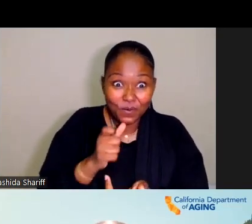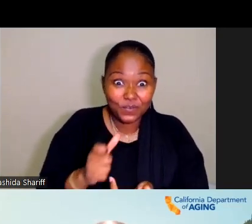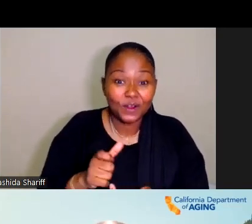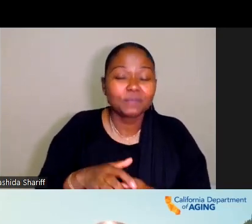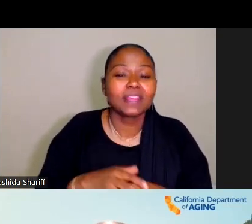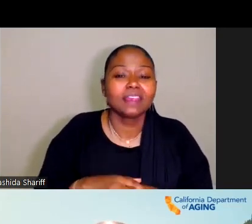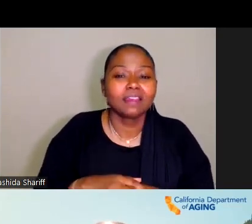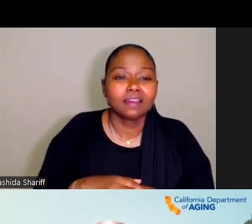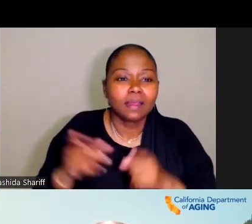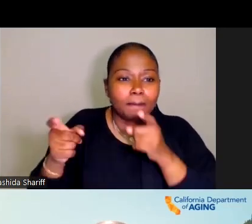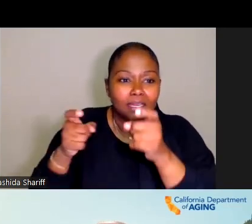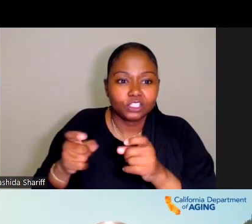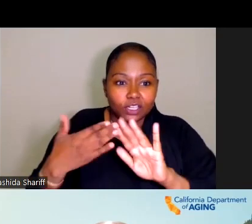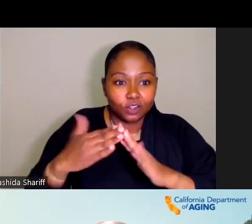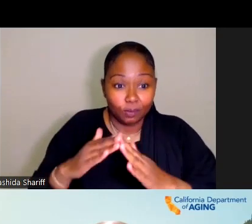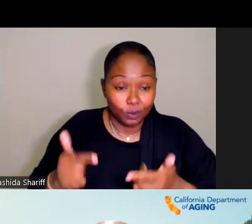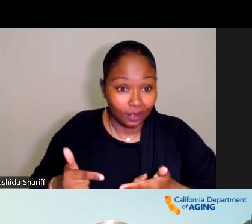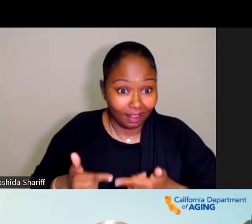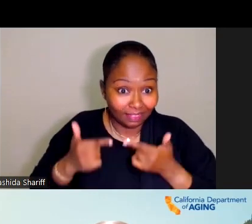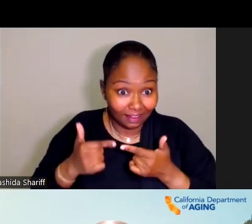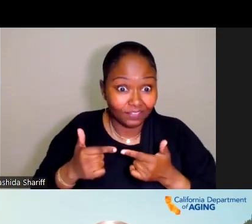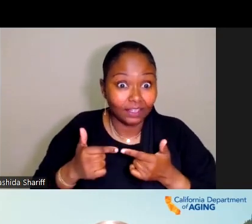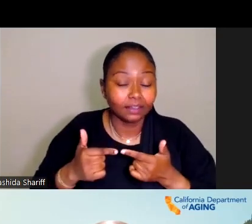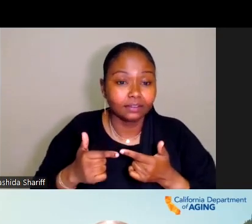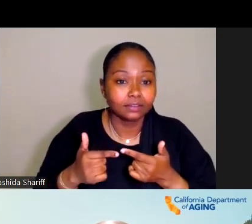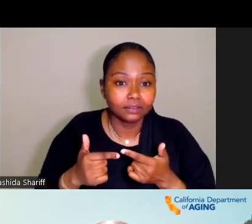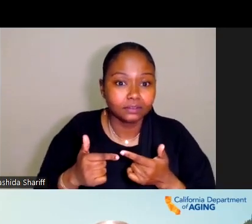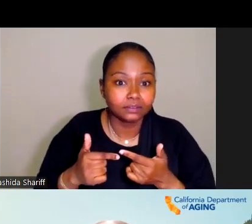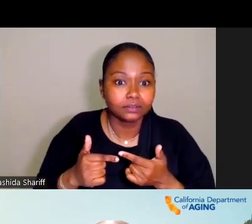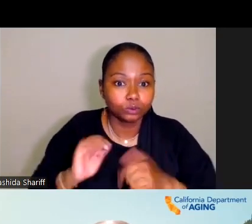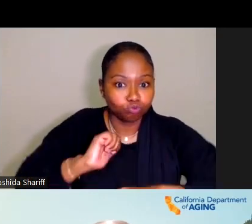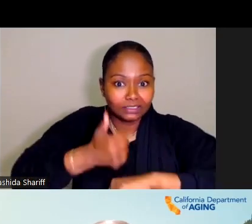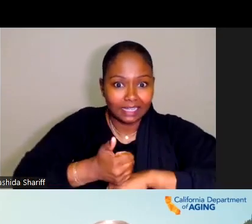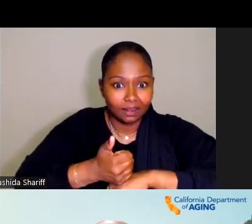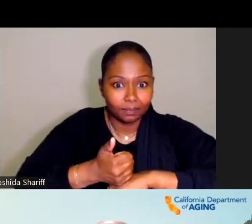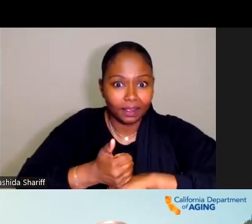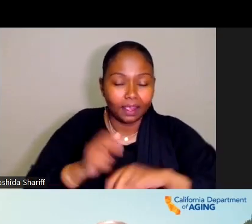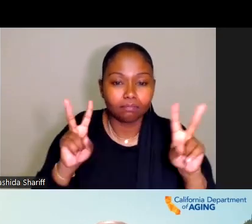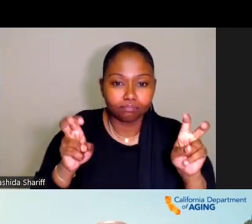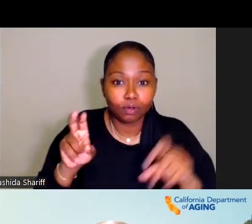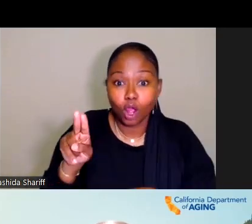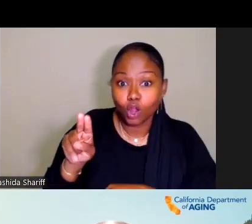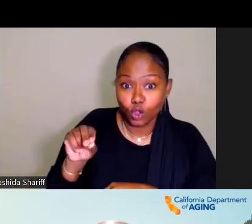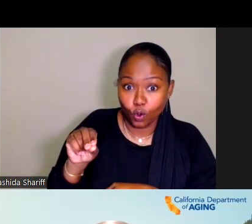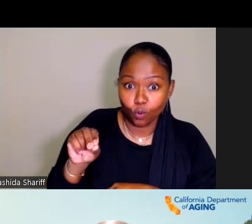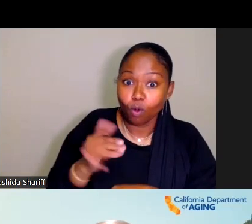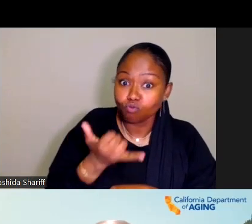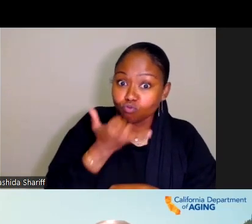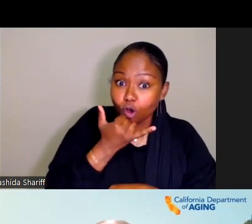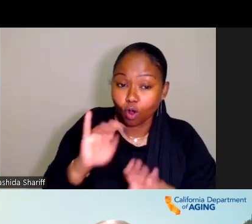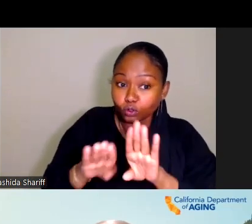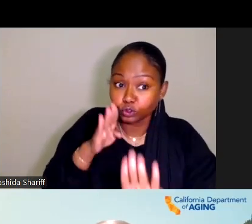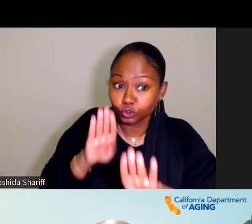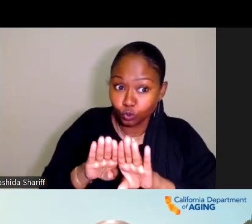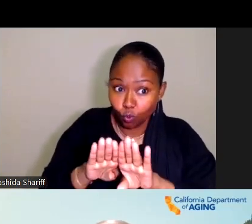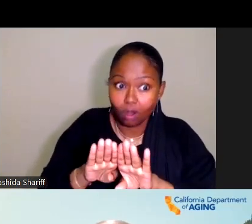Living to establish a No Wrong Door Governance Council at the state level. When we